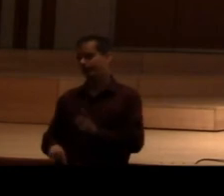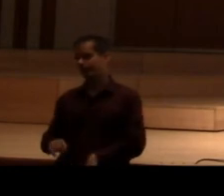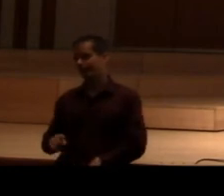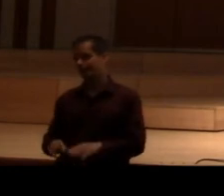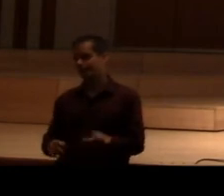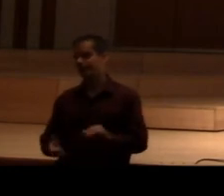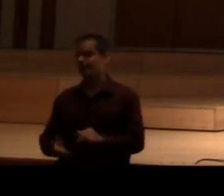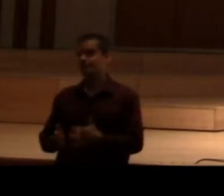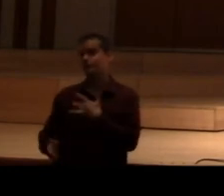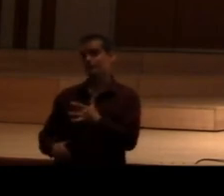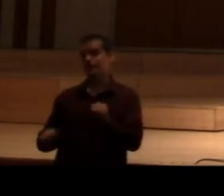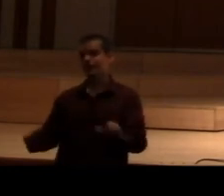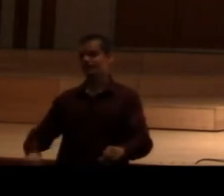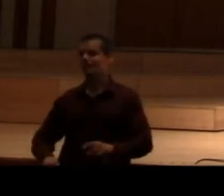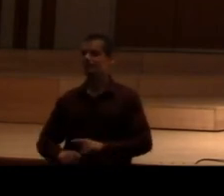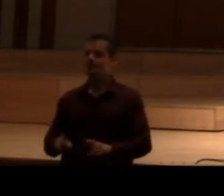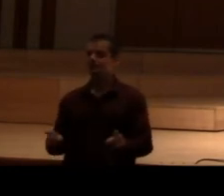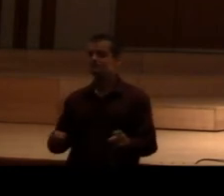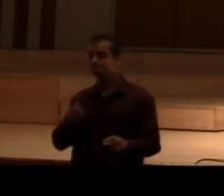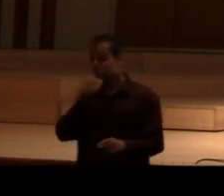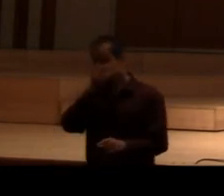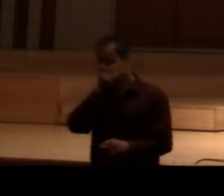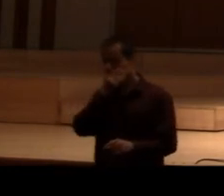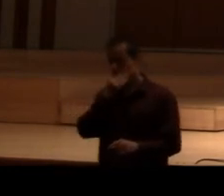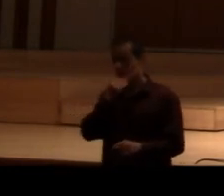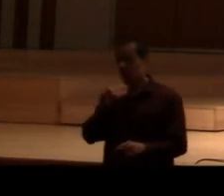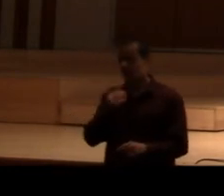Usually I can. But...